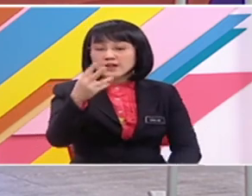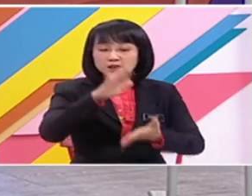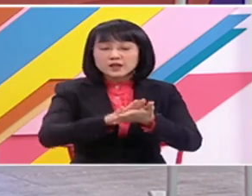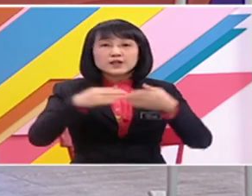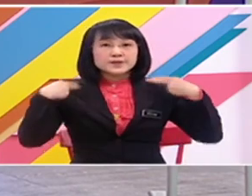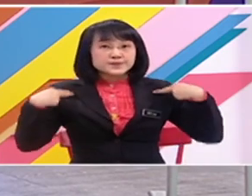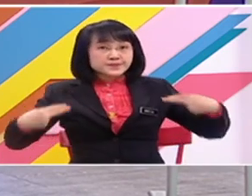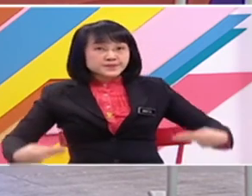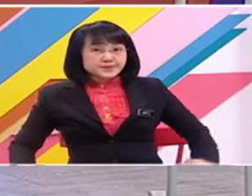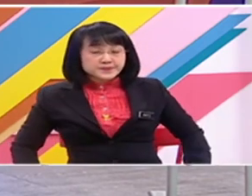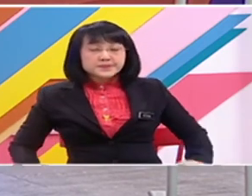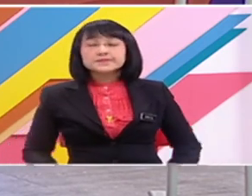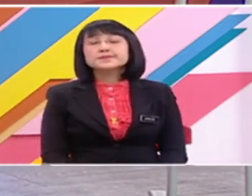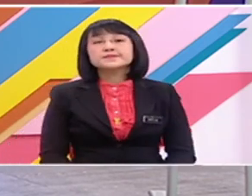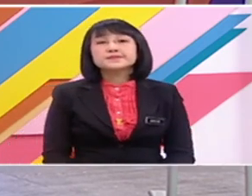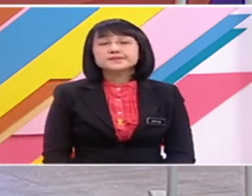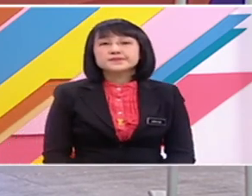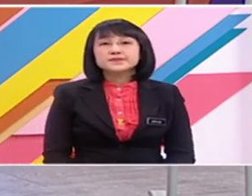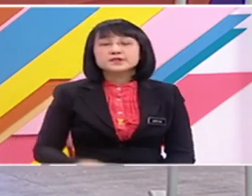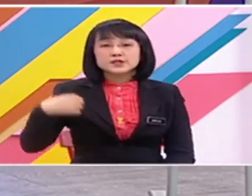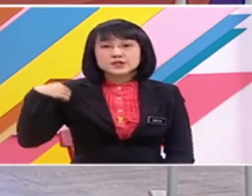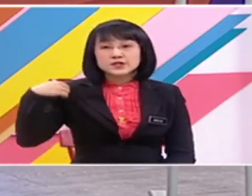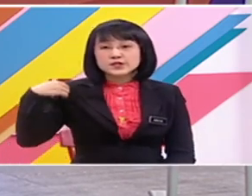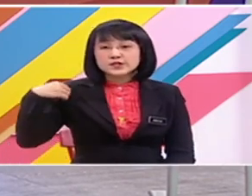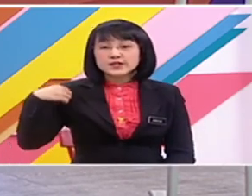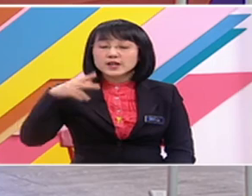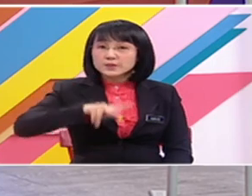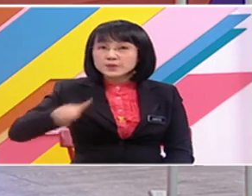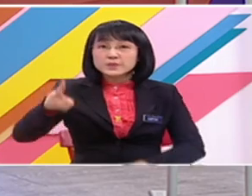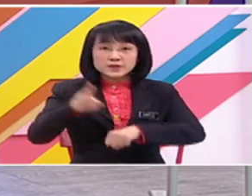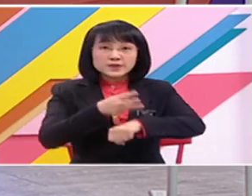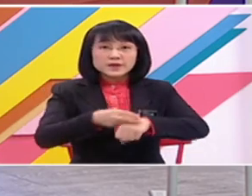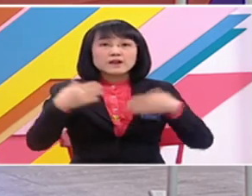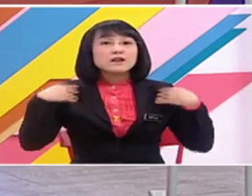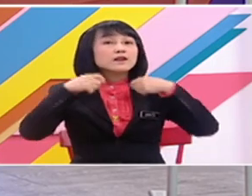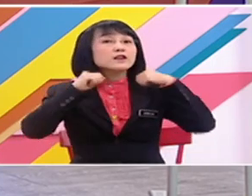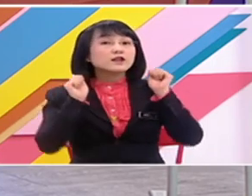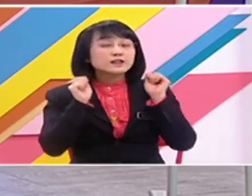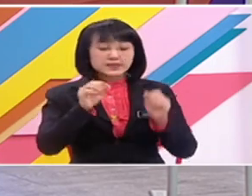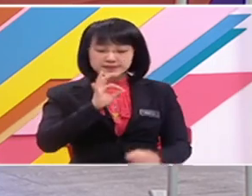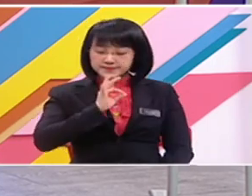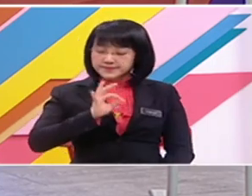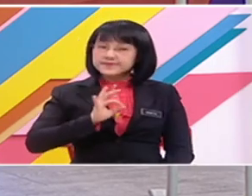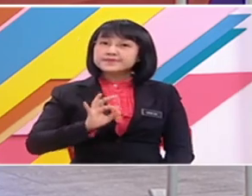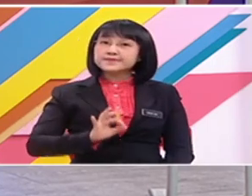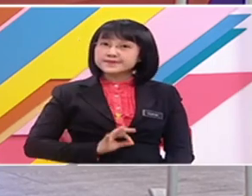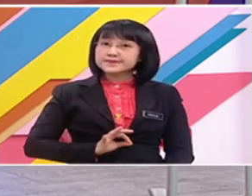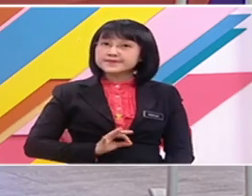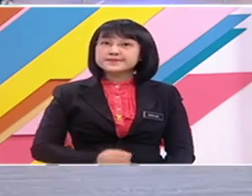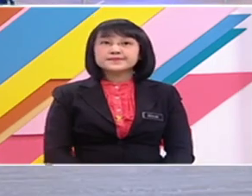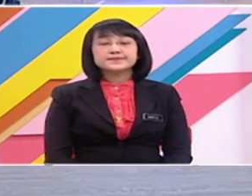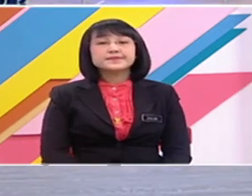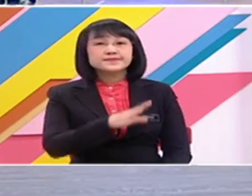that they want is have a collar and a button. Yes, the button and